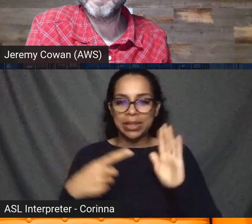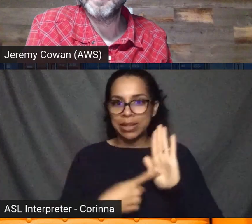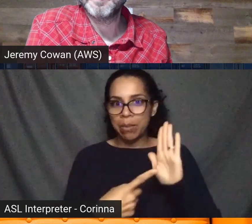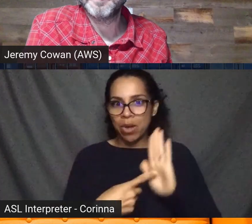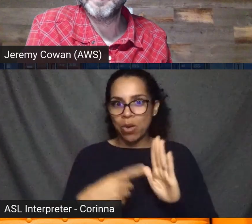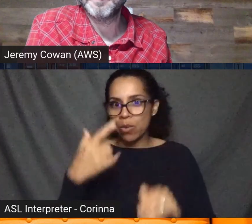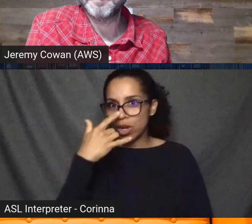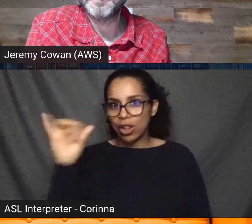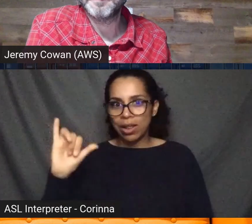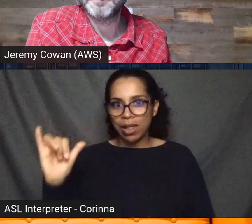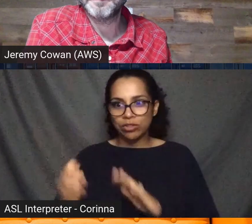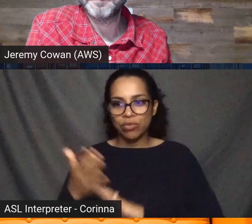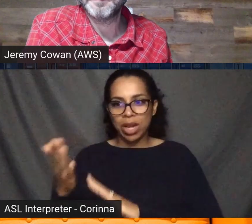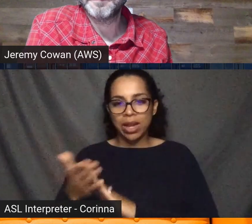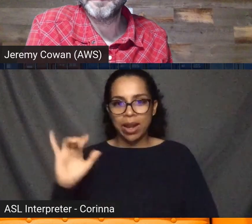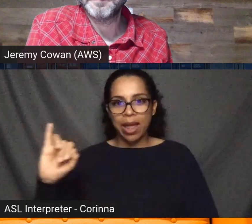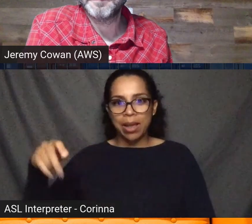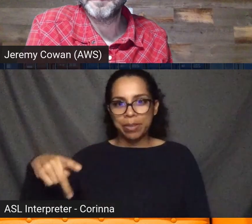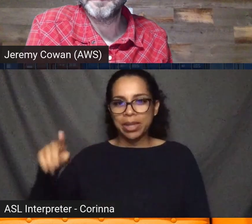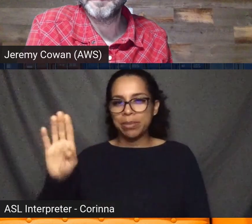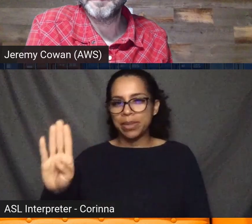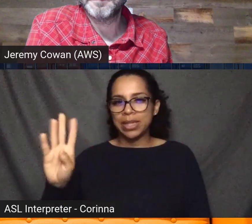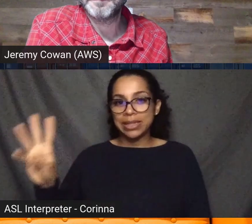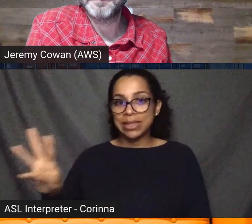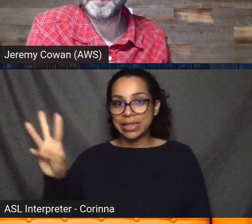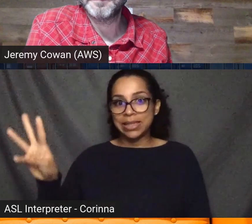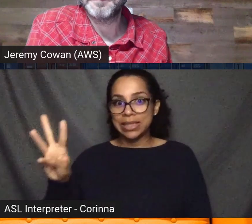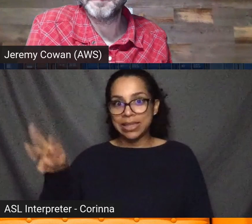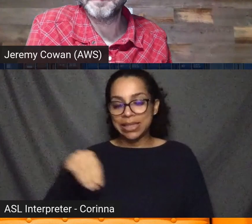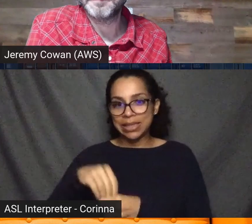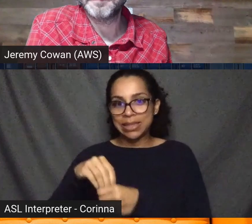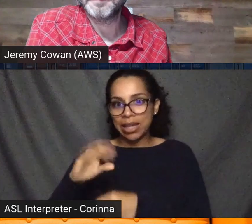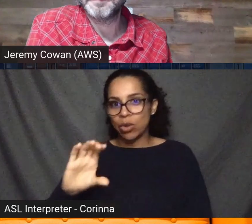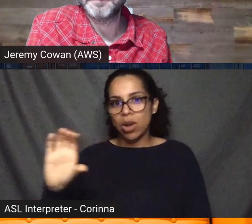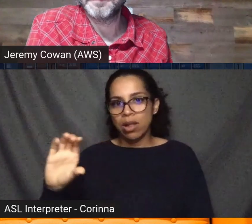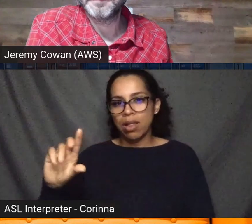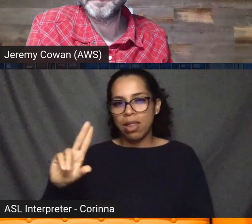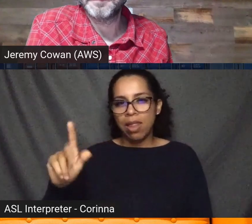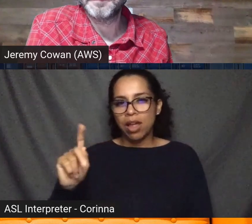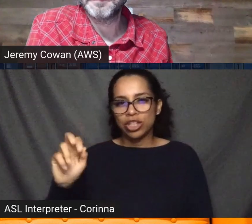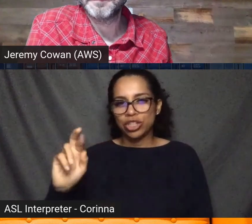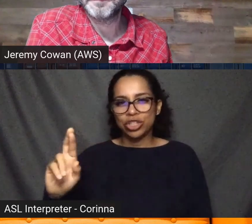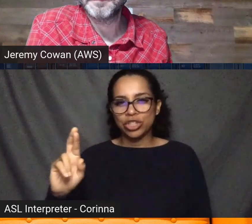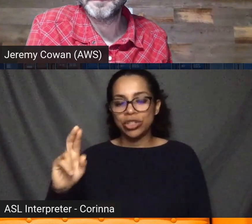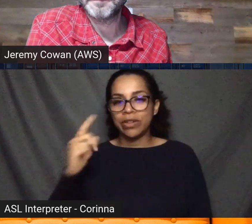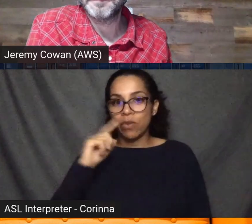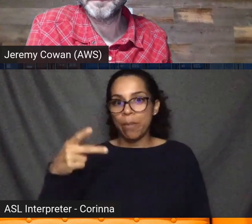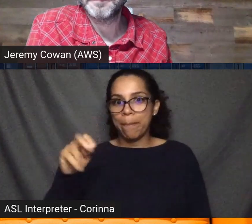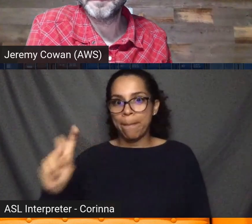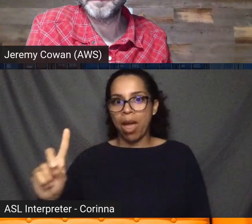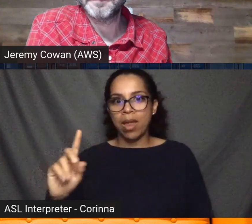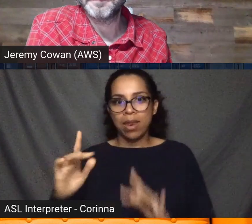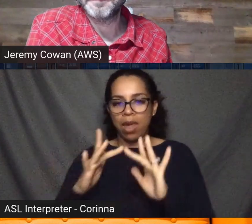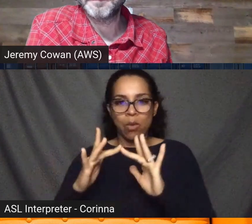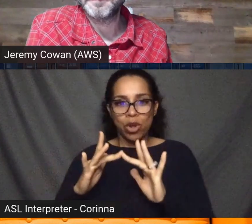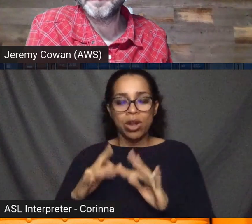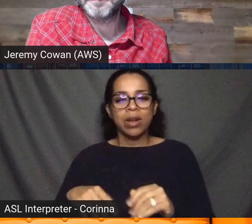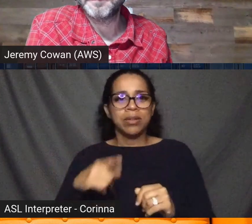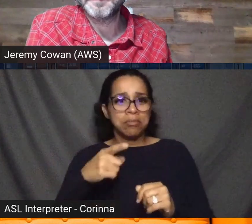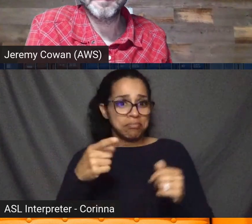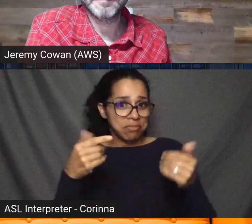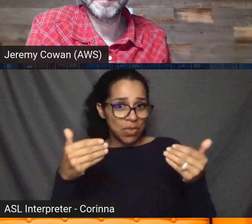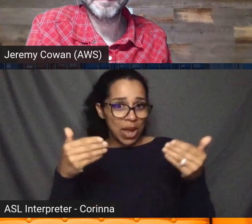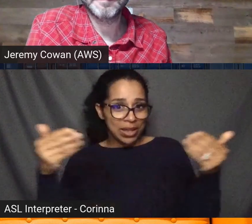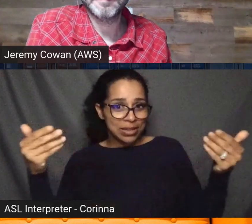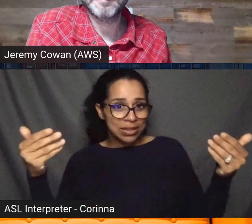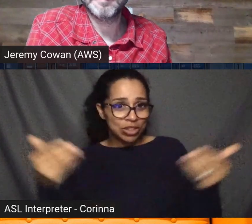run IPv6 inside of your clusters with specifically pod networking. So Sheetal, go ahead and give us an intro. You've been on the show before, but just for anyone else